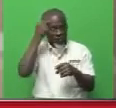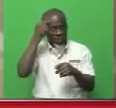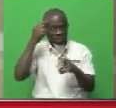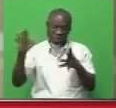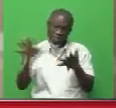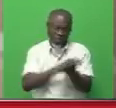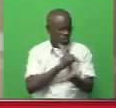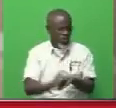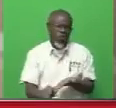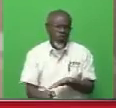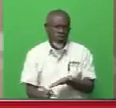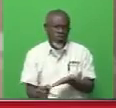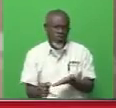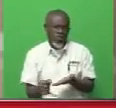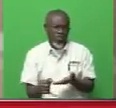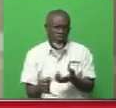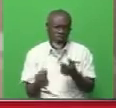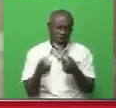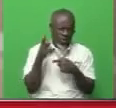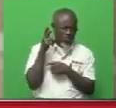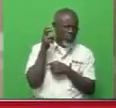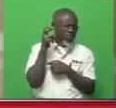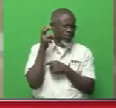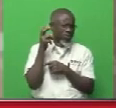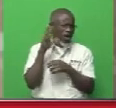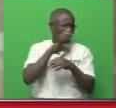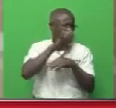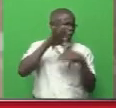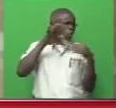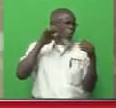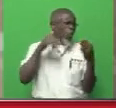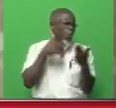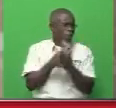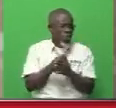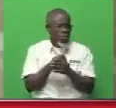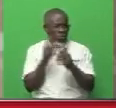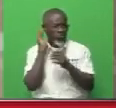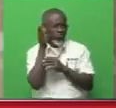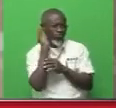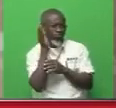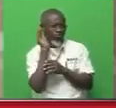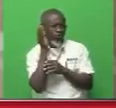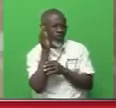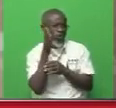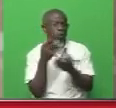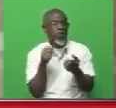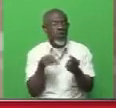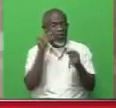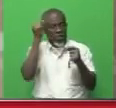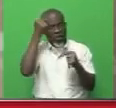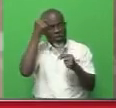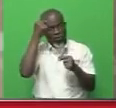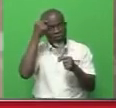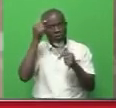before me to listen to a whole presentation on what our ministry intends to do of digital transformation, I have to say it reminded